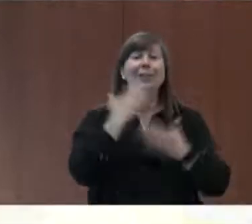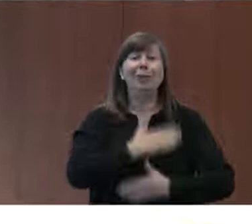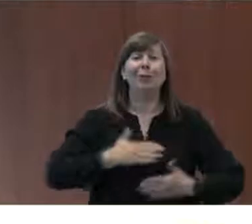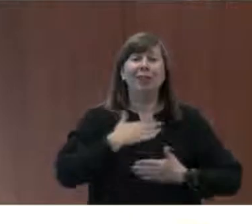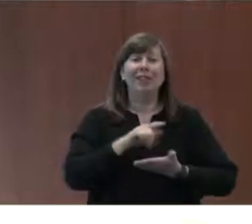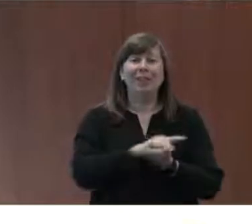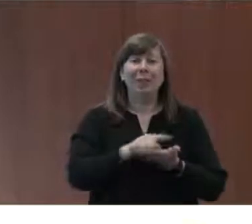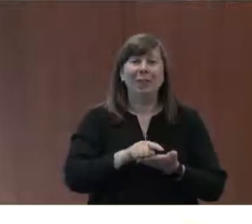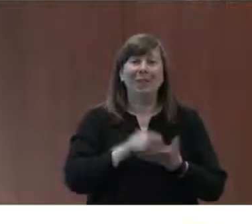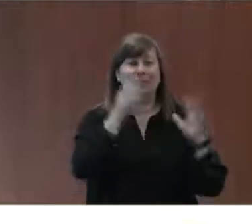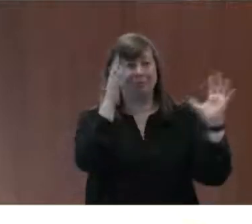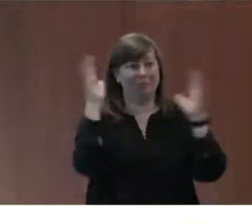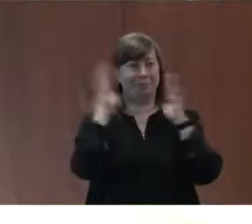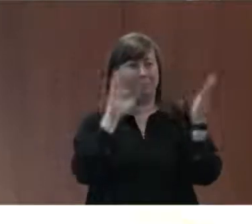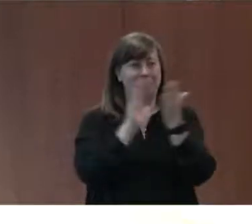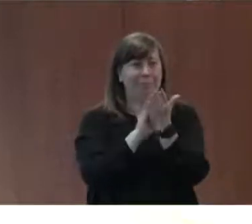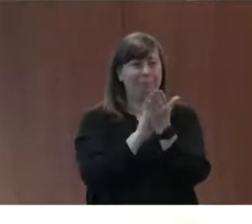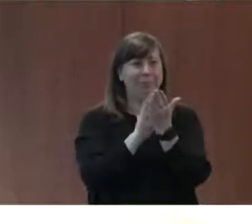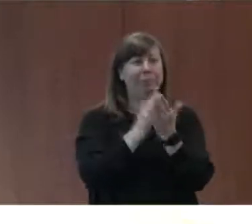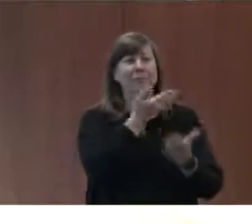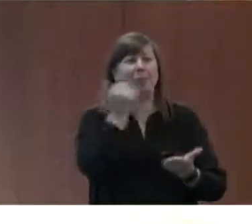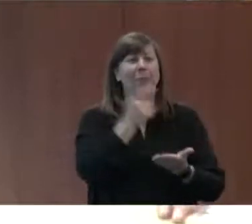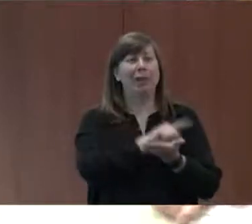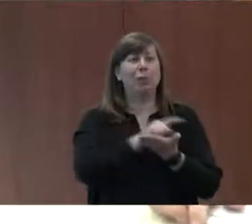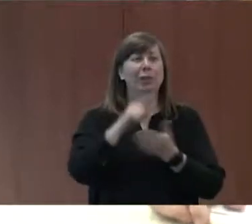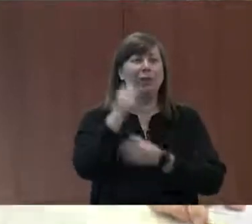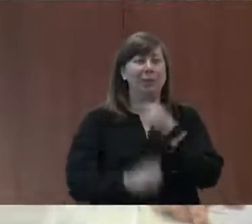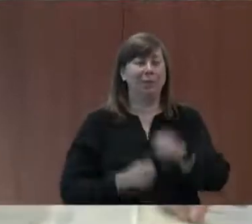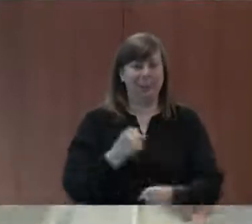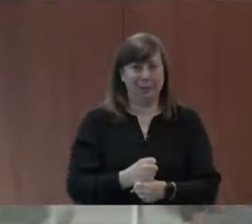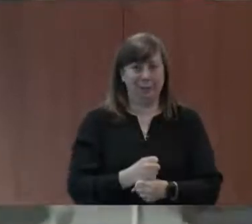Week. It's one of the best weeks of the year.